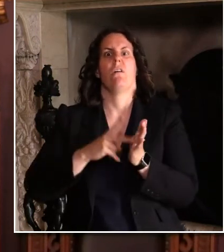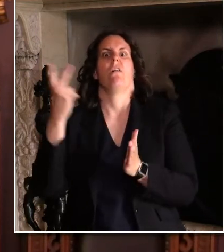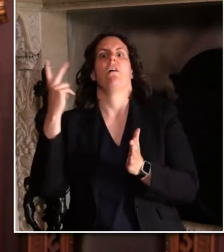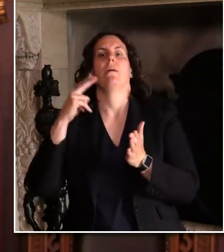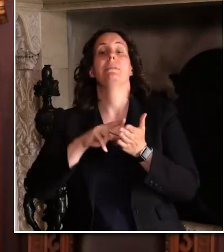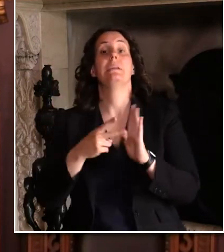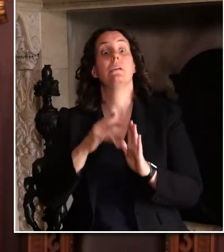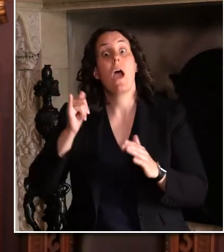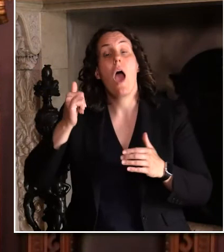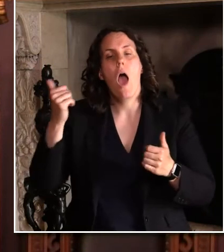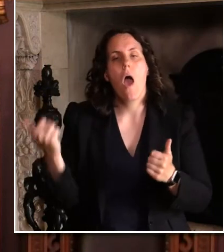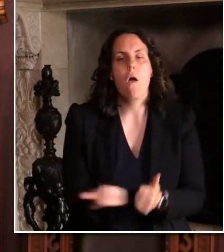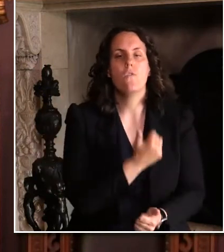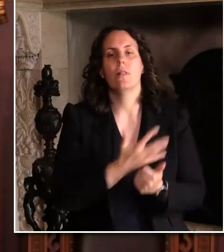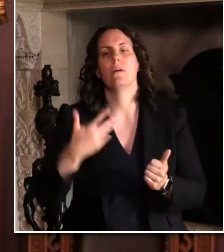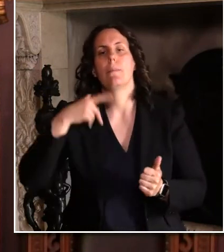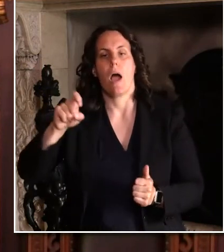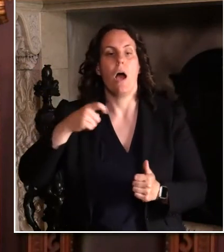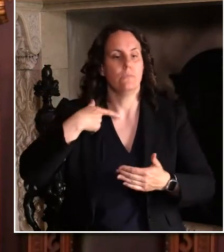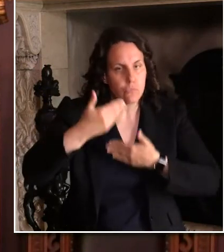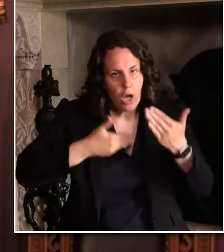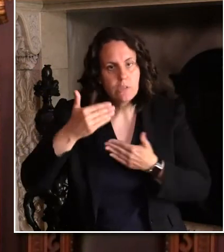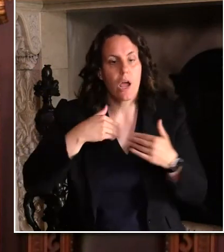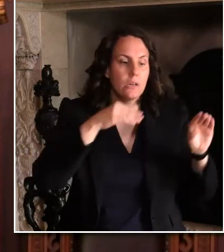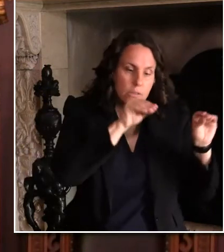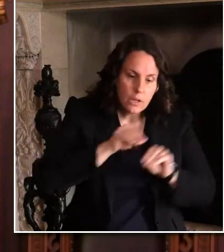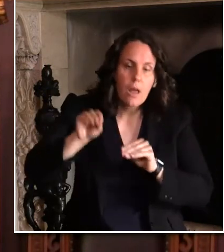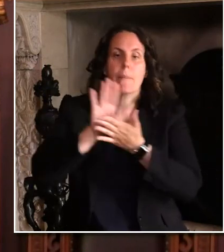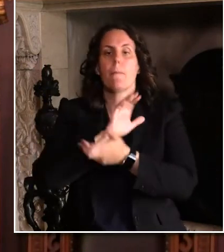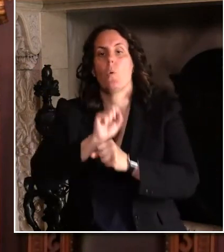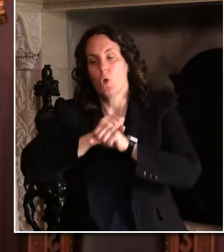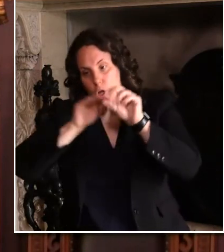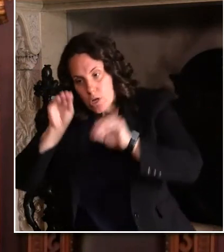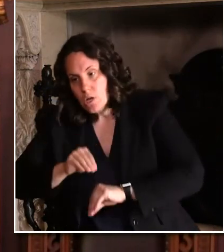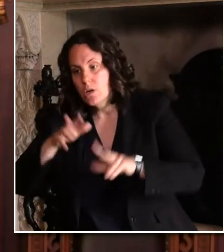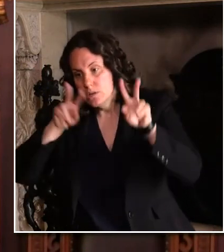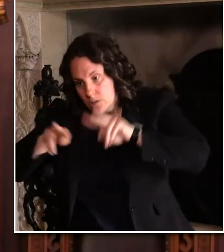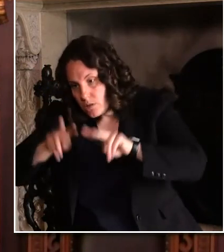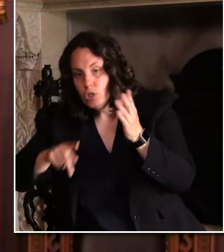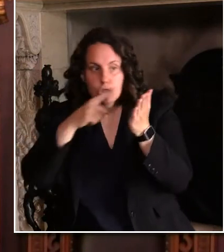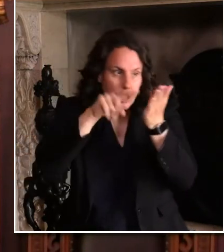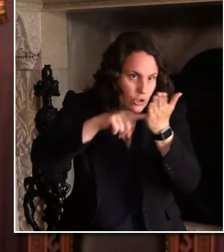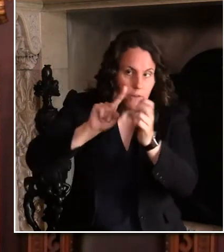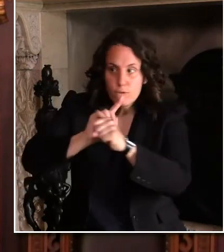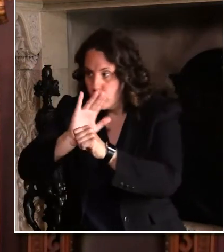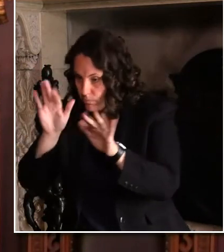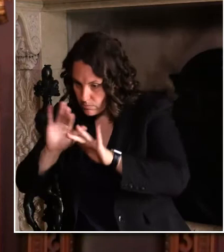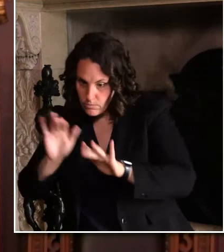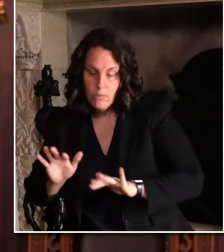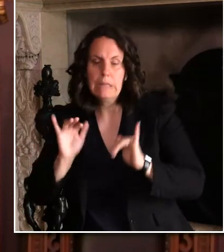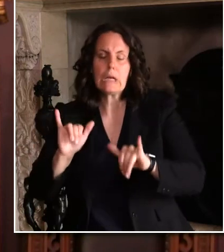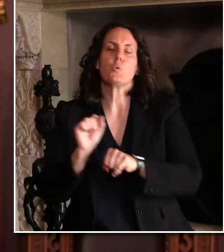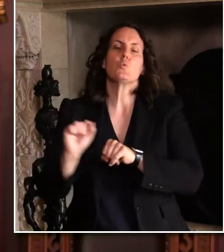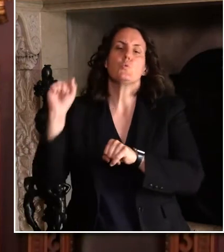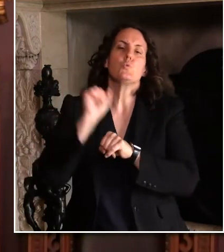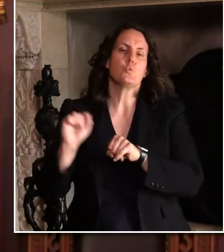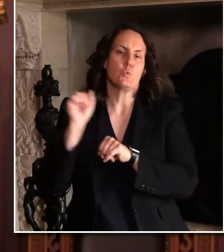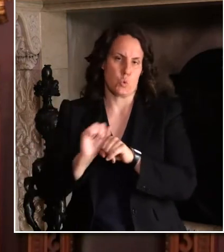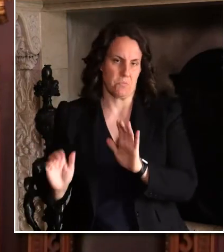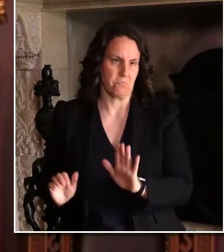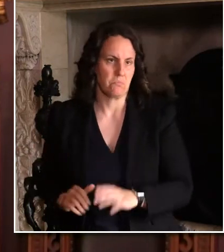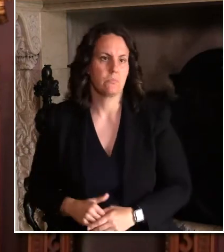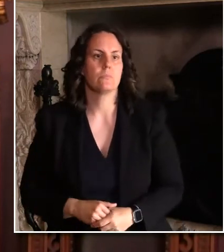people are receiving their checks. We are adding people, as you can see, over a period of time, and we'll continue to add